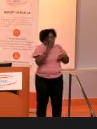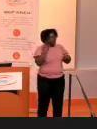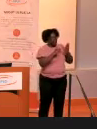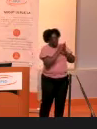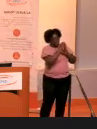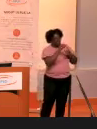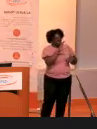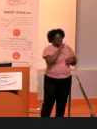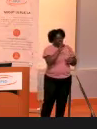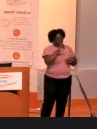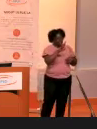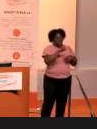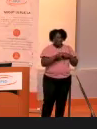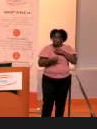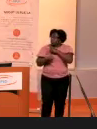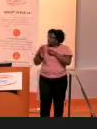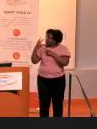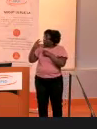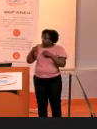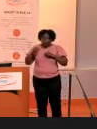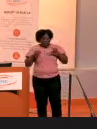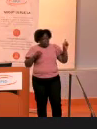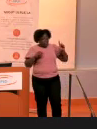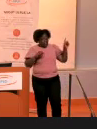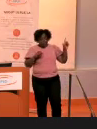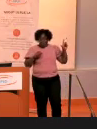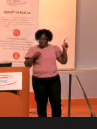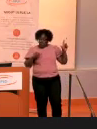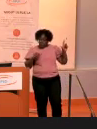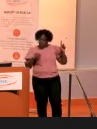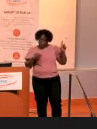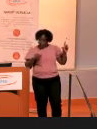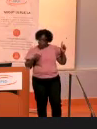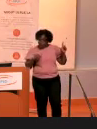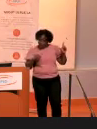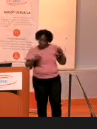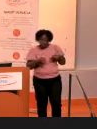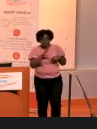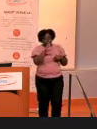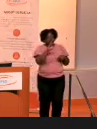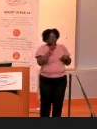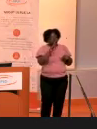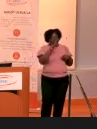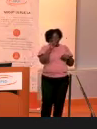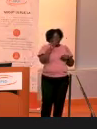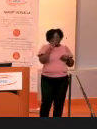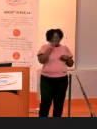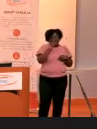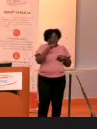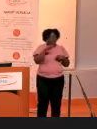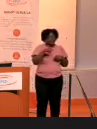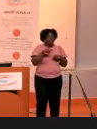see on the left-hand side, there's actually 2 approved CAR T therapies for B cell